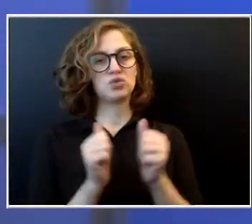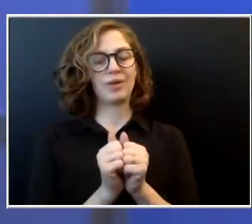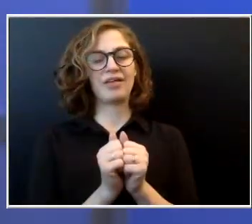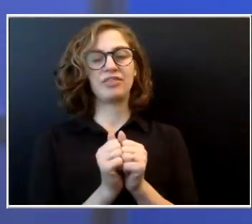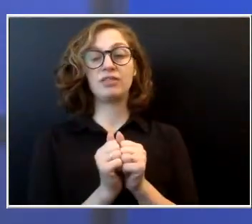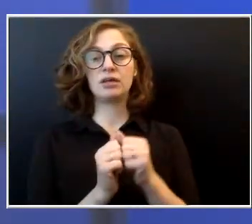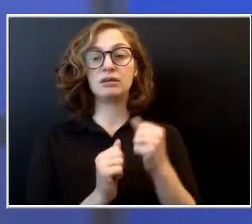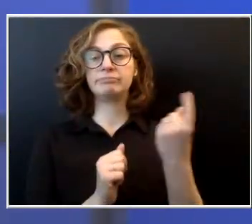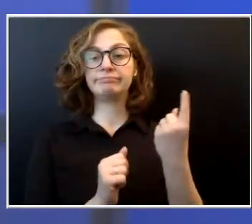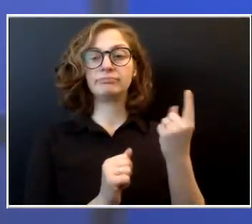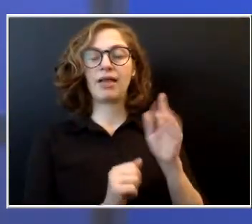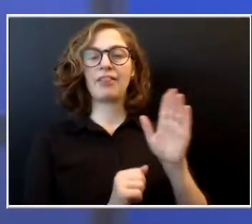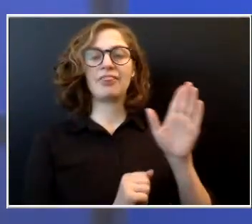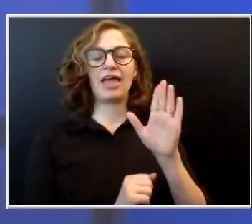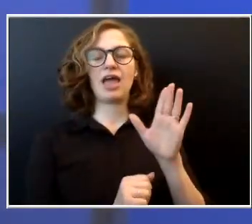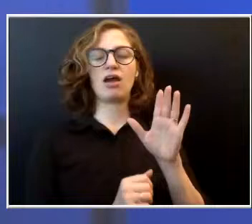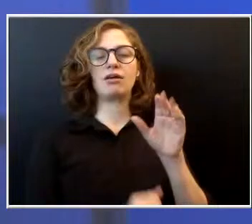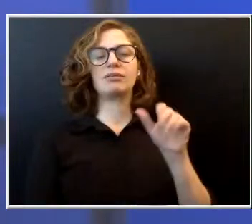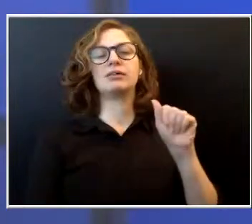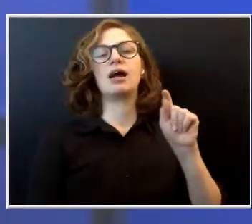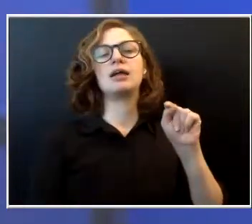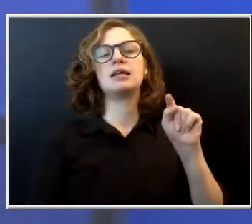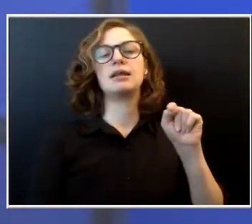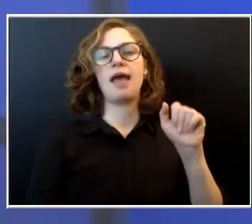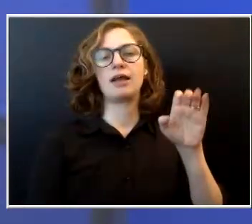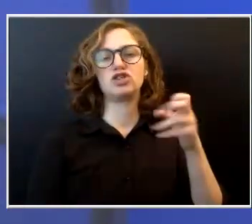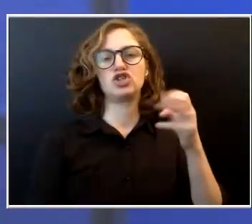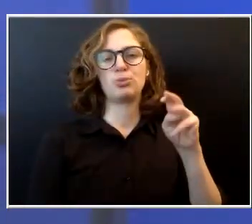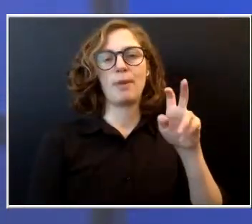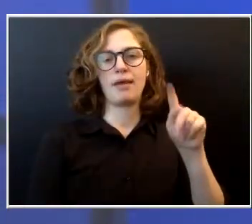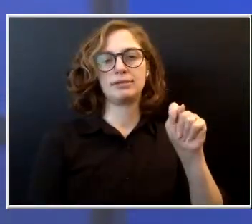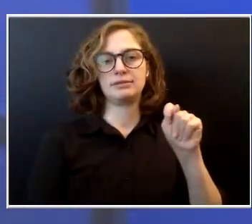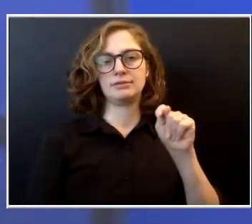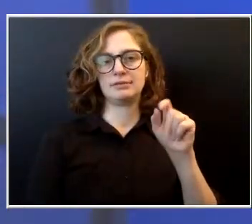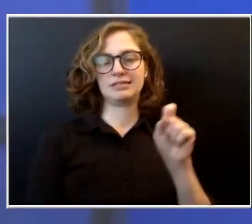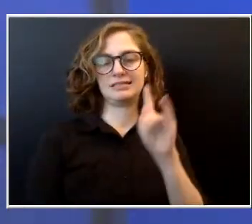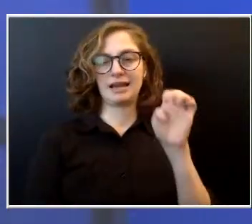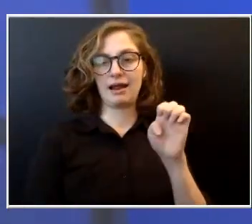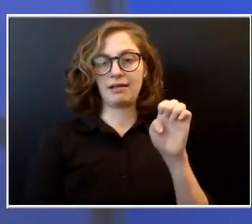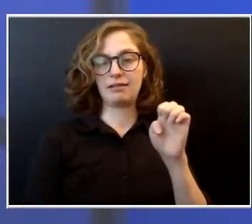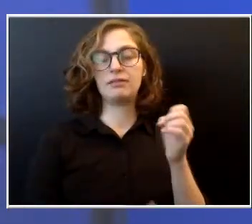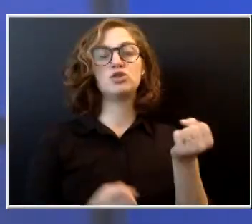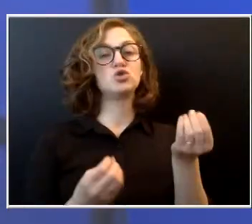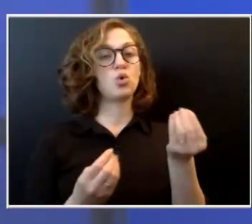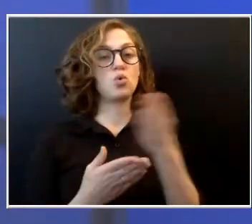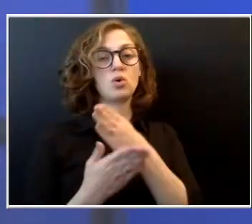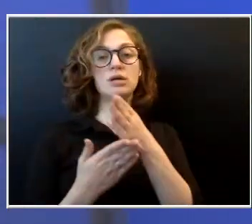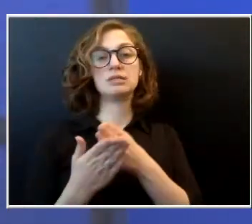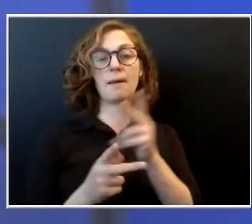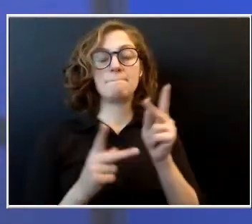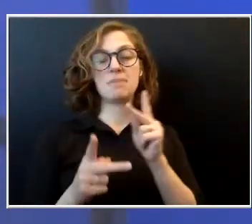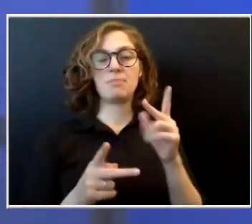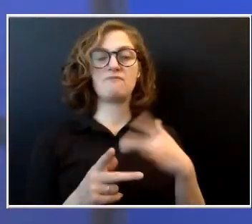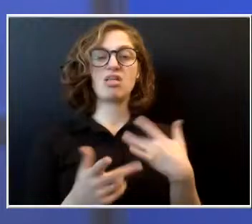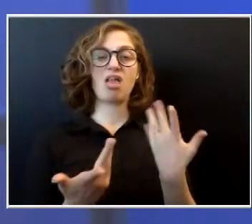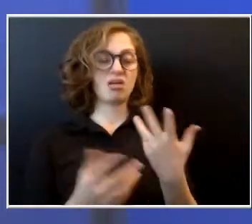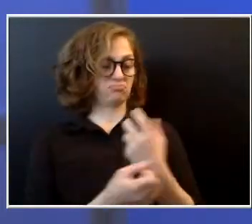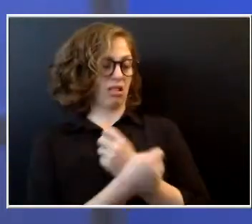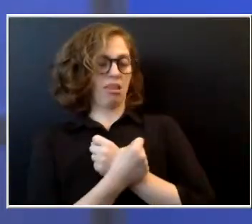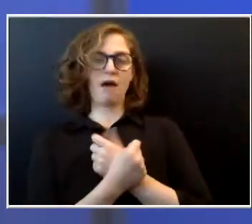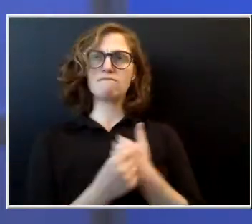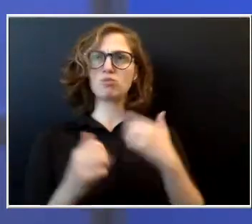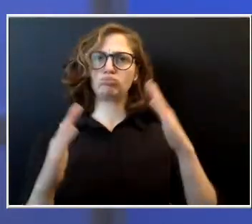so for some people, the experience of love is almost something that they expect. It's like, you know, they grew up in a very nurturing,